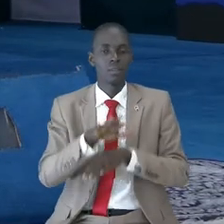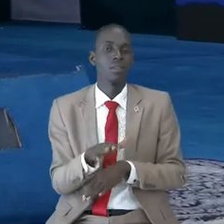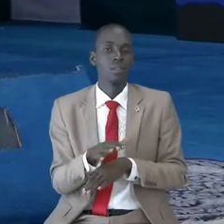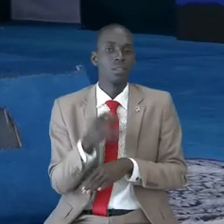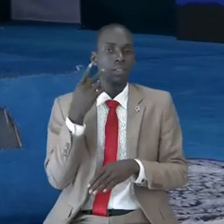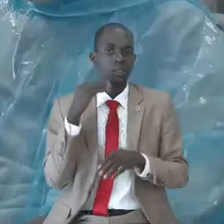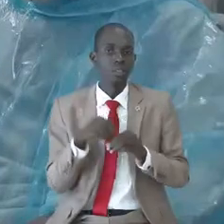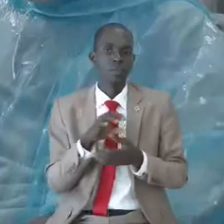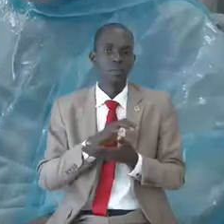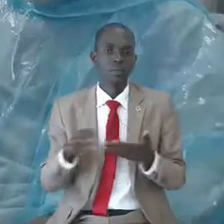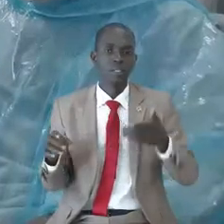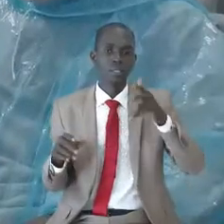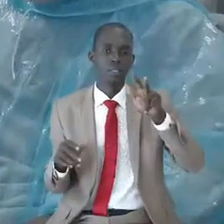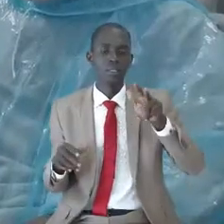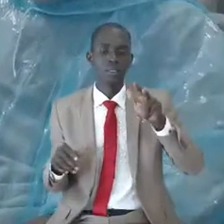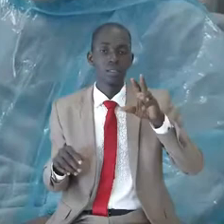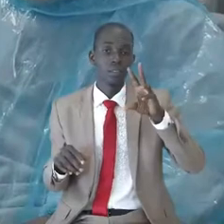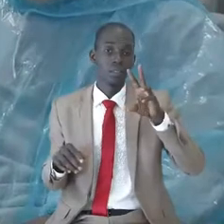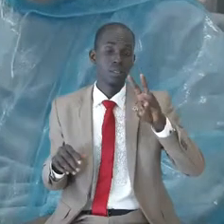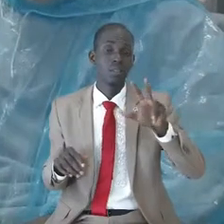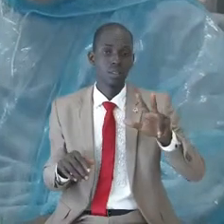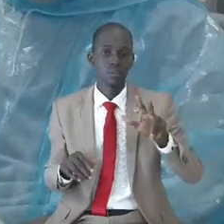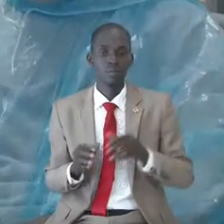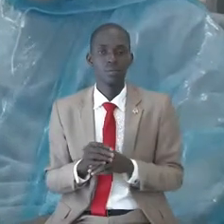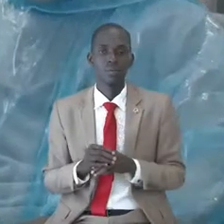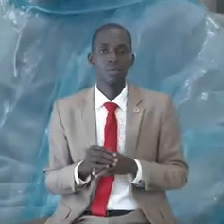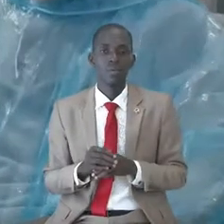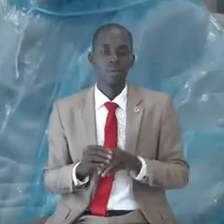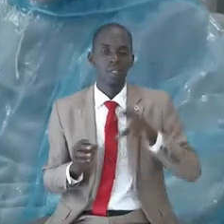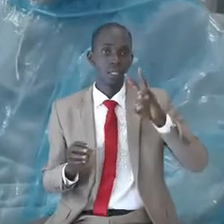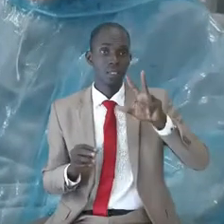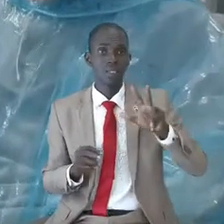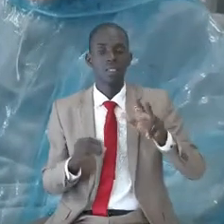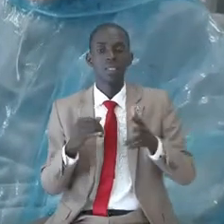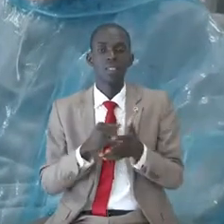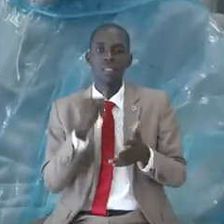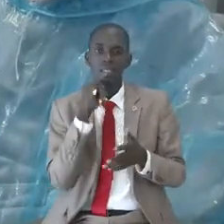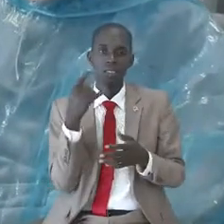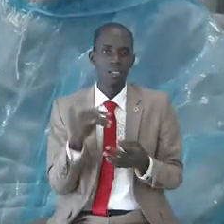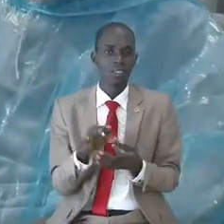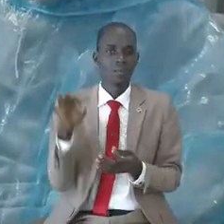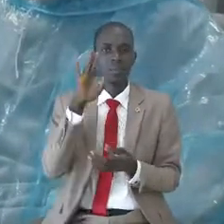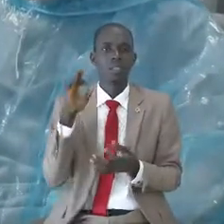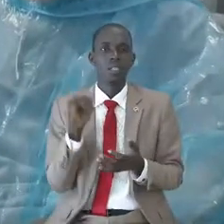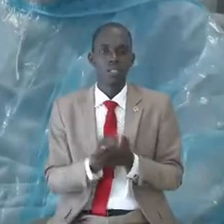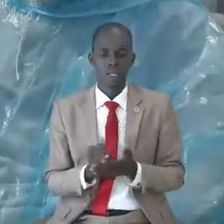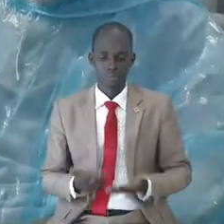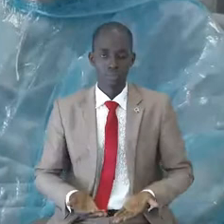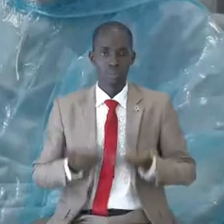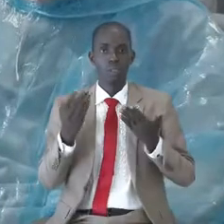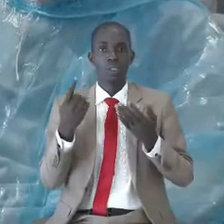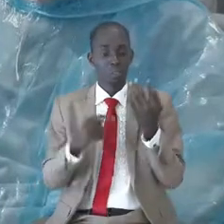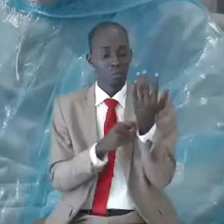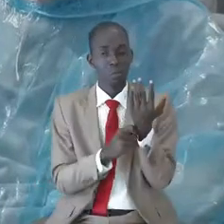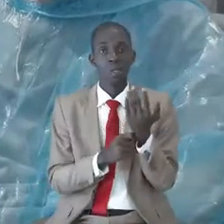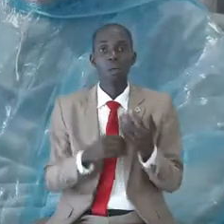In verse 63, it is the spirit, that quickness, The flesh profited nothing. The